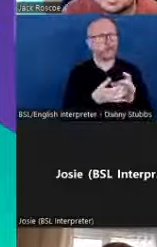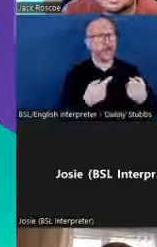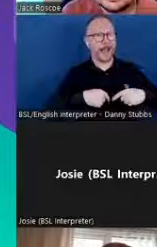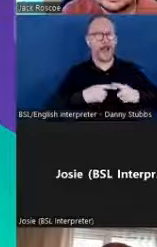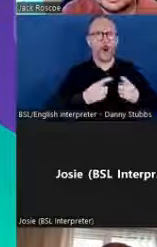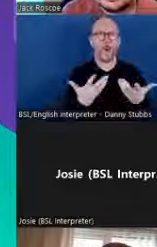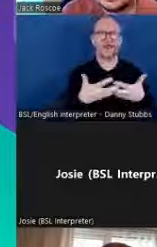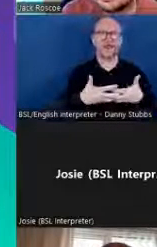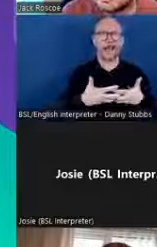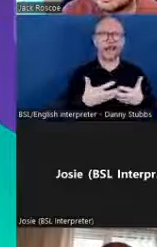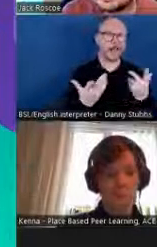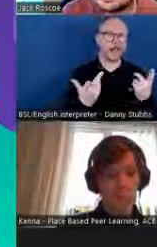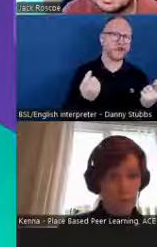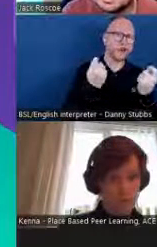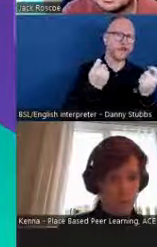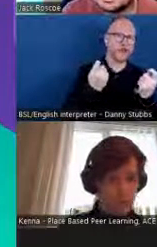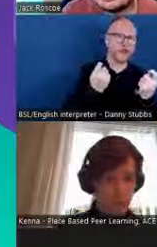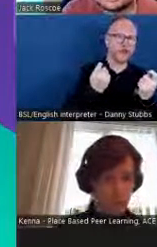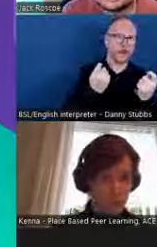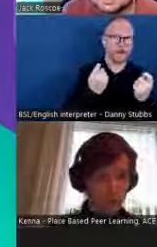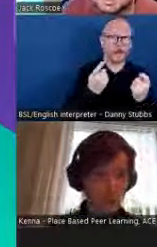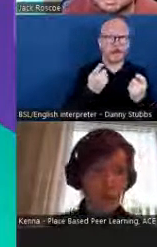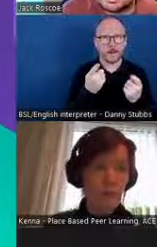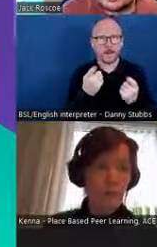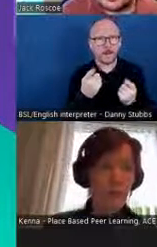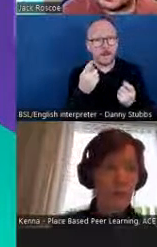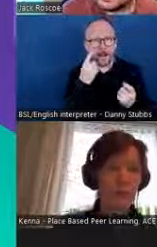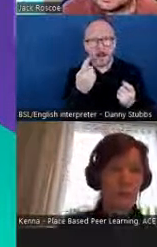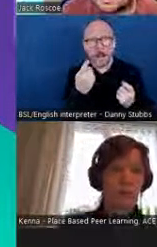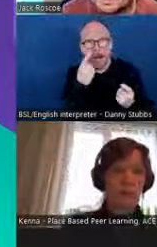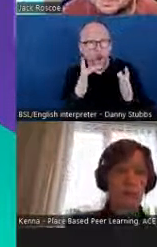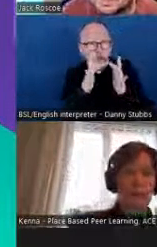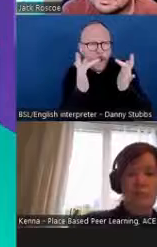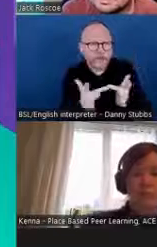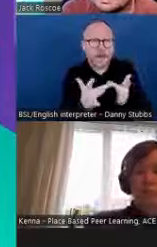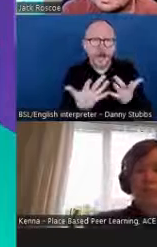to the Digital Culture Network website or drop us an email if you're not